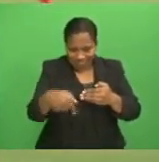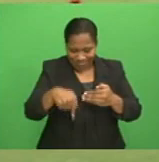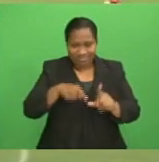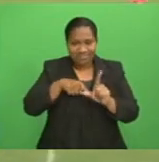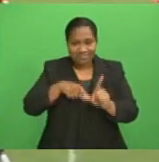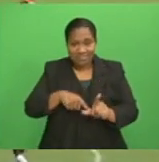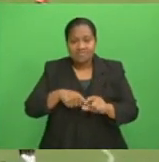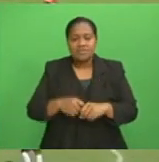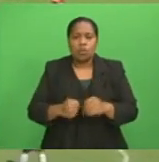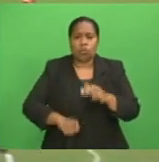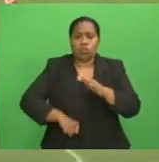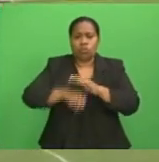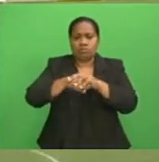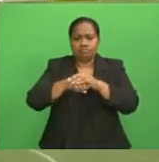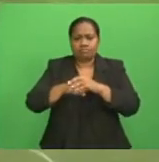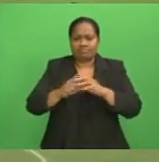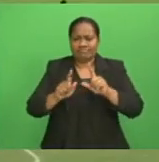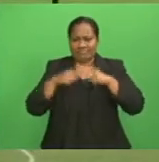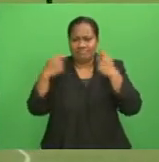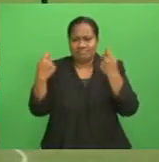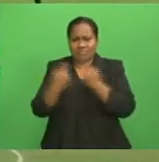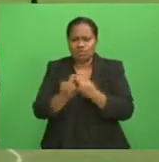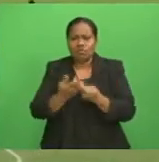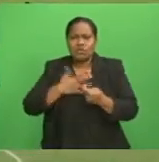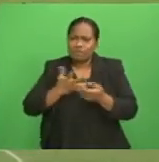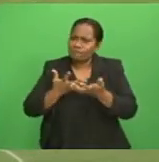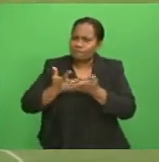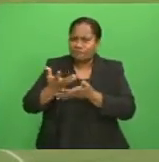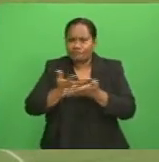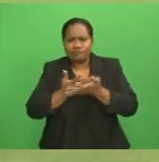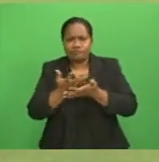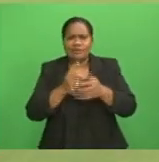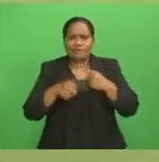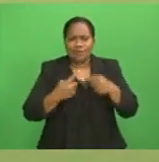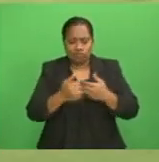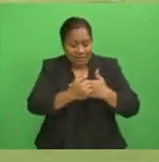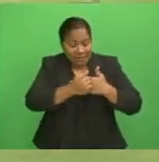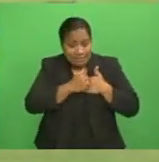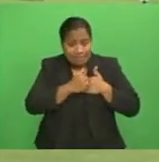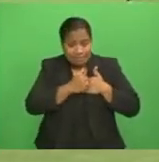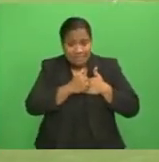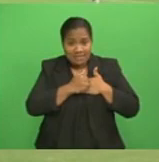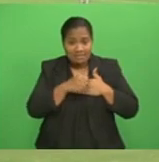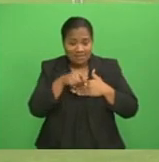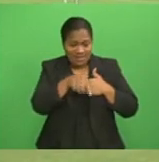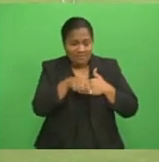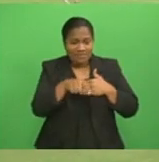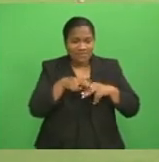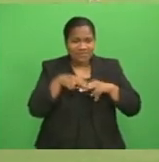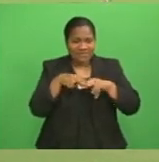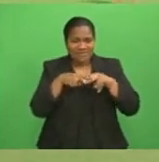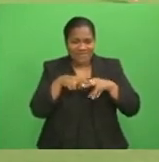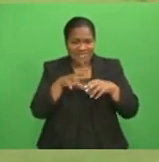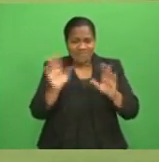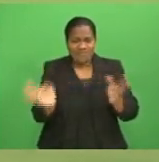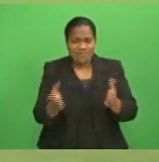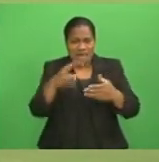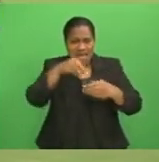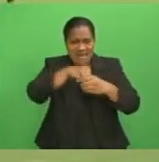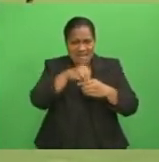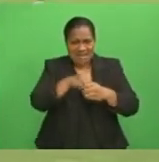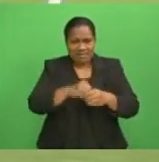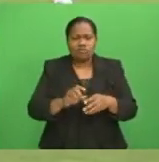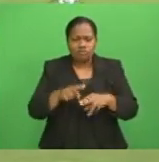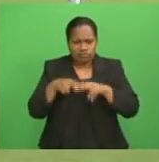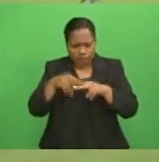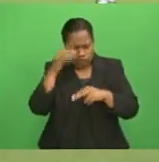team to speak publicly about his concern relating to player safety and welfare as the Fiji FA tries to figure out how to hold tournaments